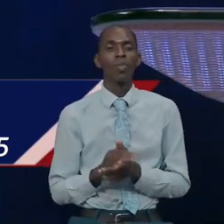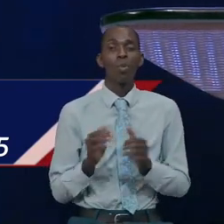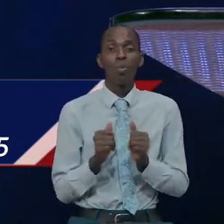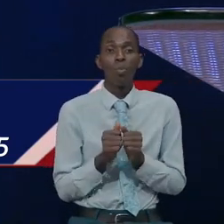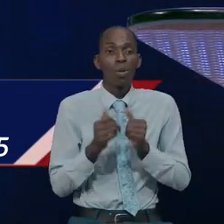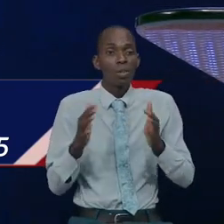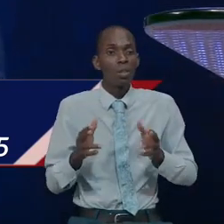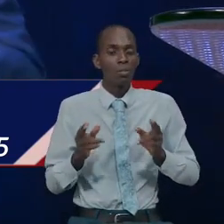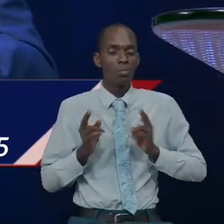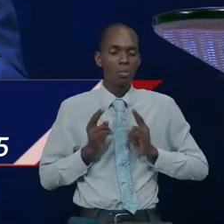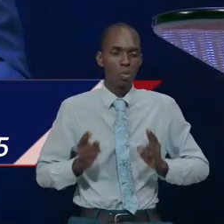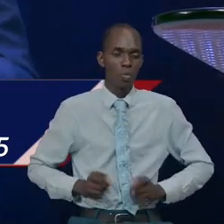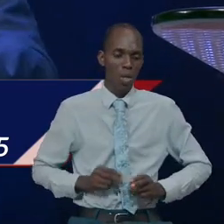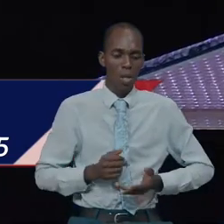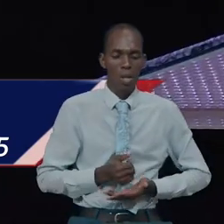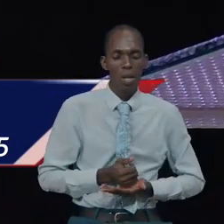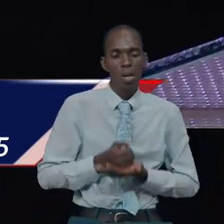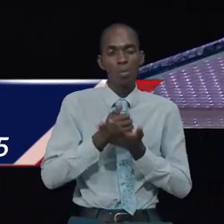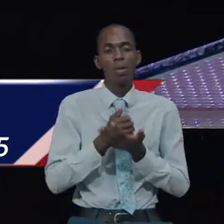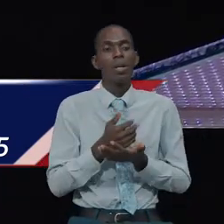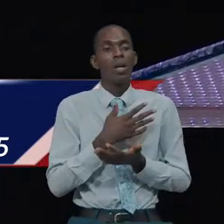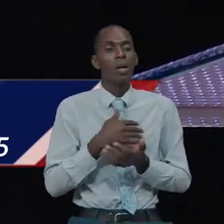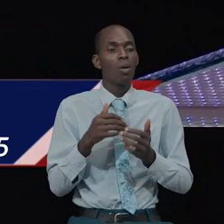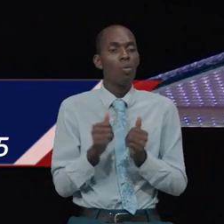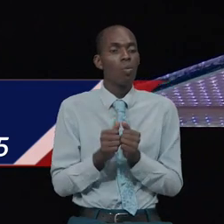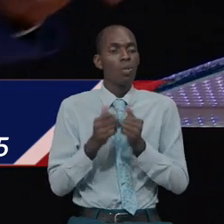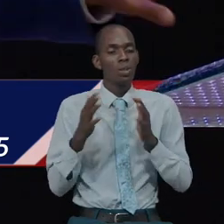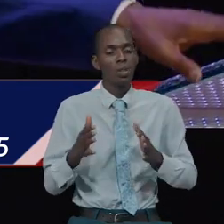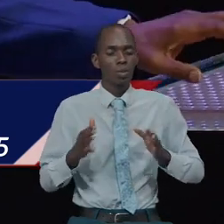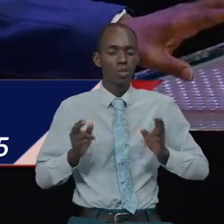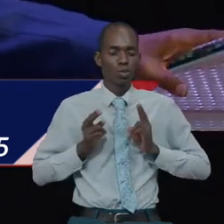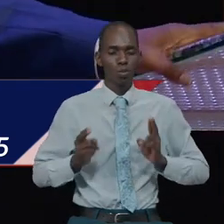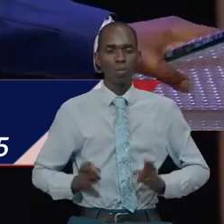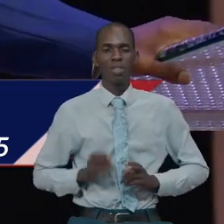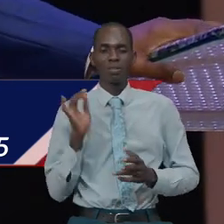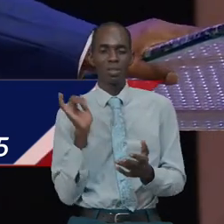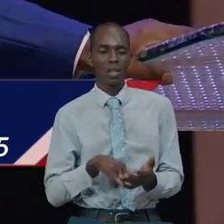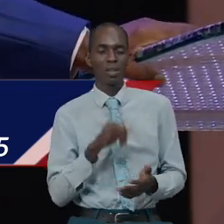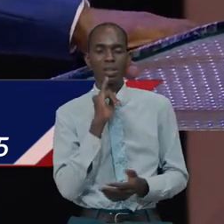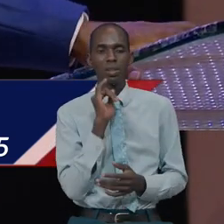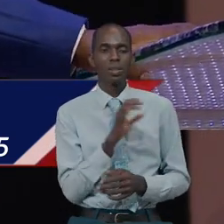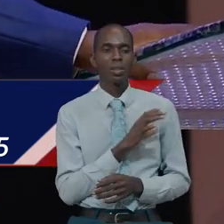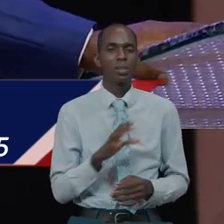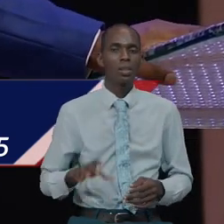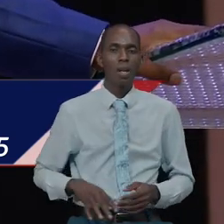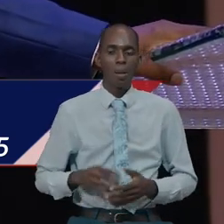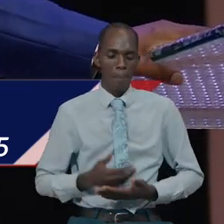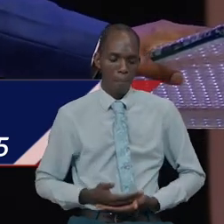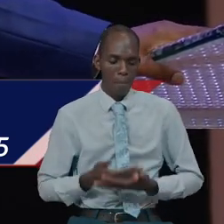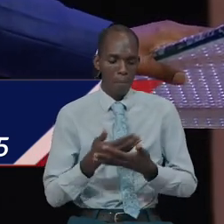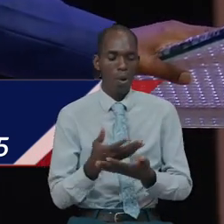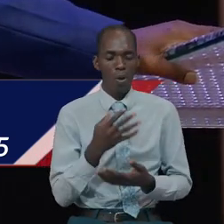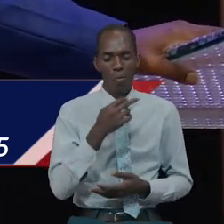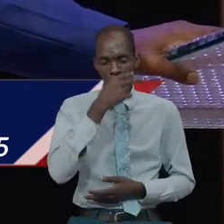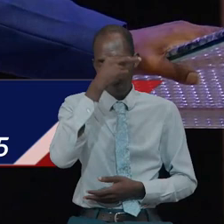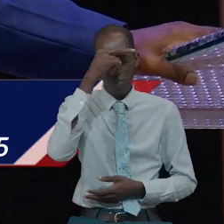human help, and without human hand. That's Christ, born of a virgin,